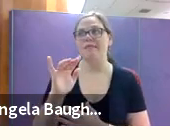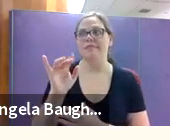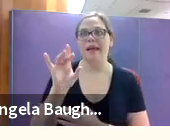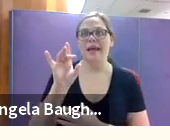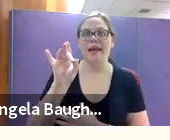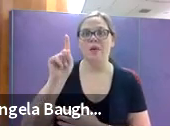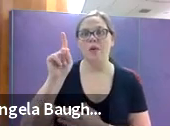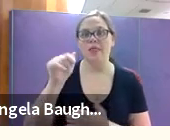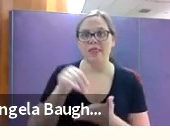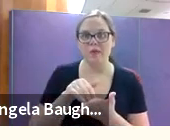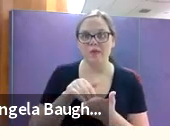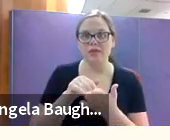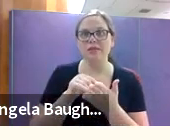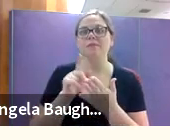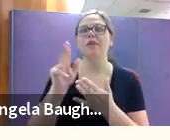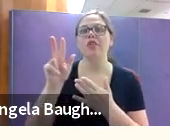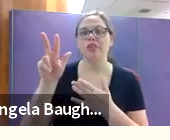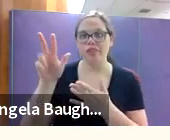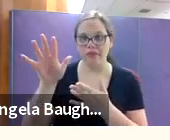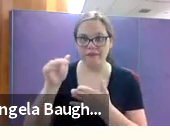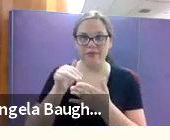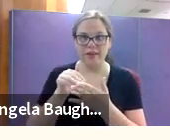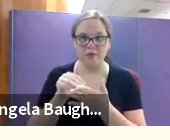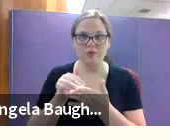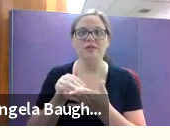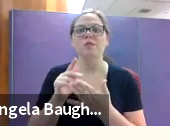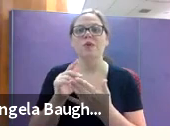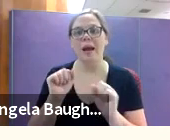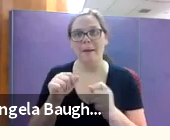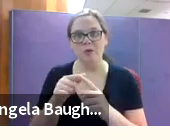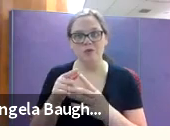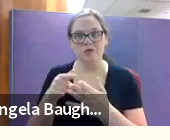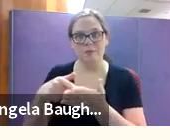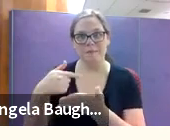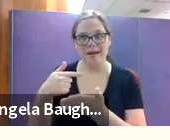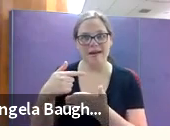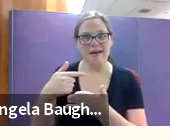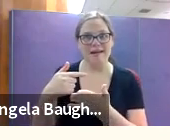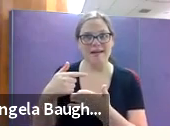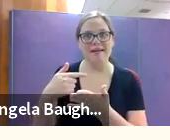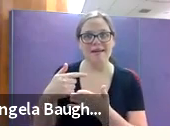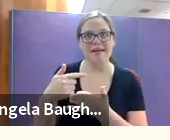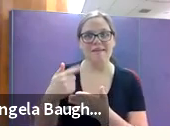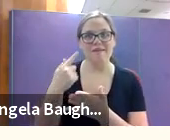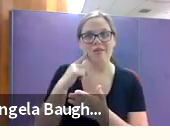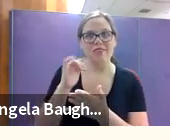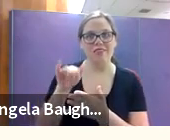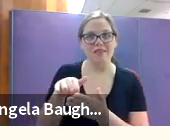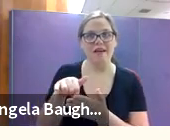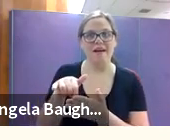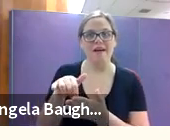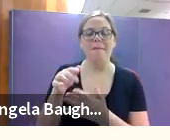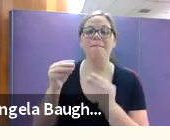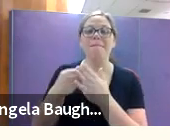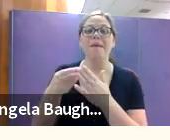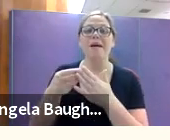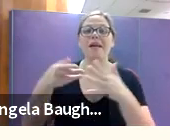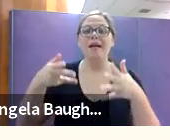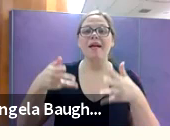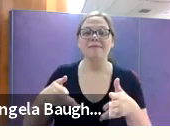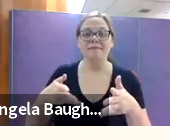bill, I think 35,000 or something like that. And we're able to get paid for that because of the money that was left.